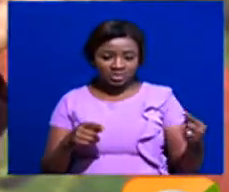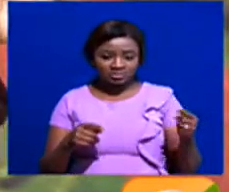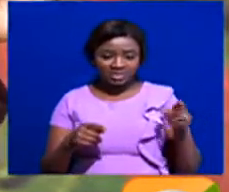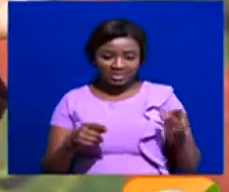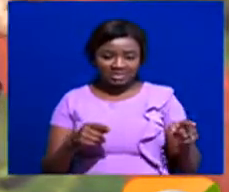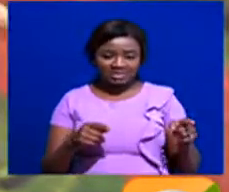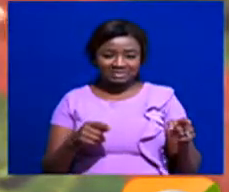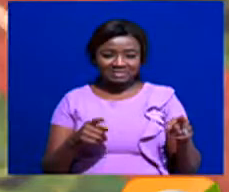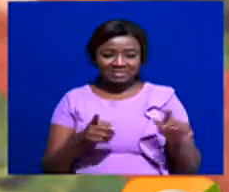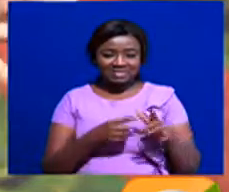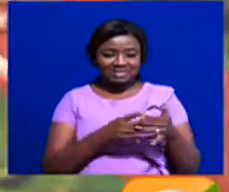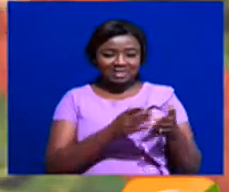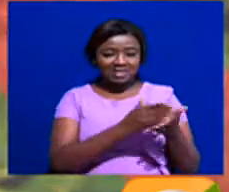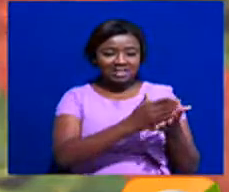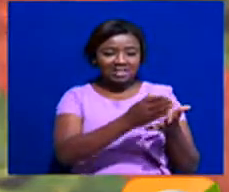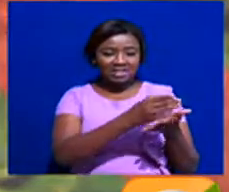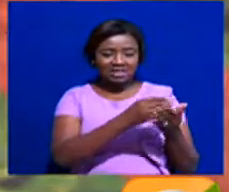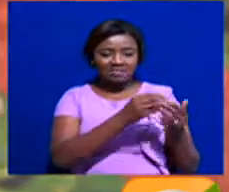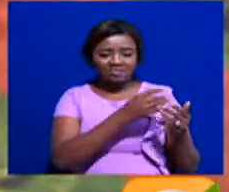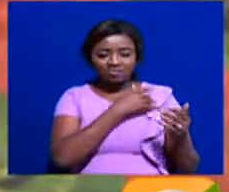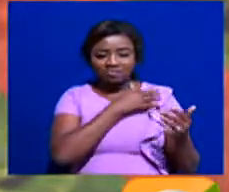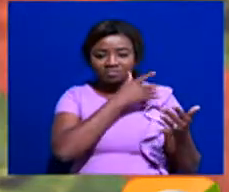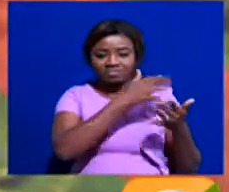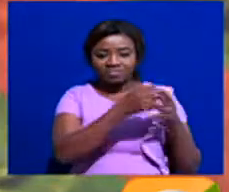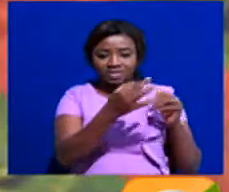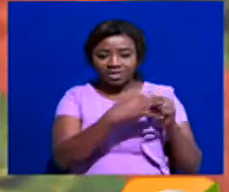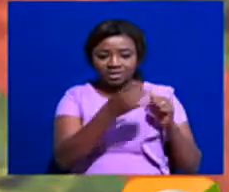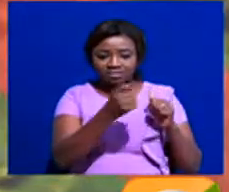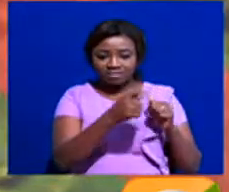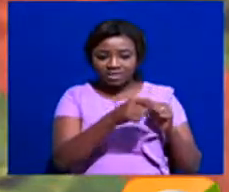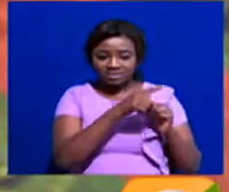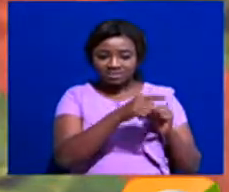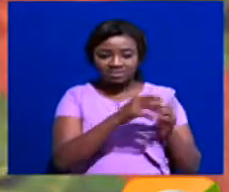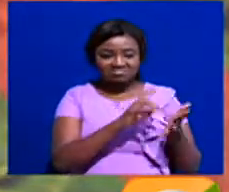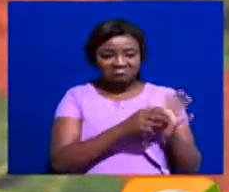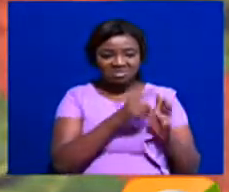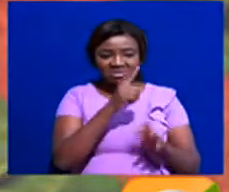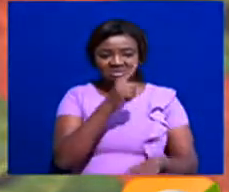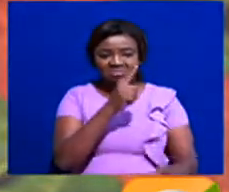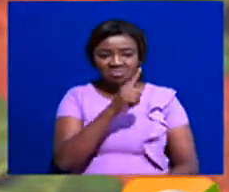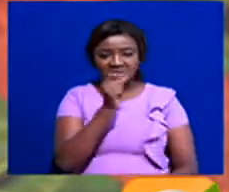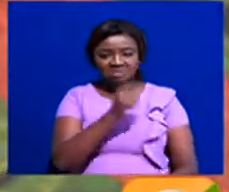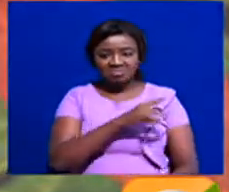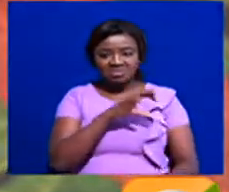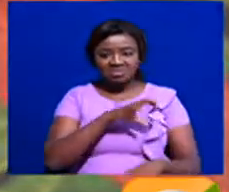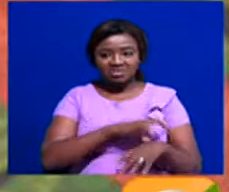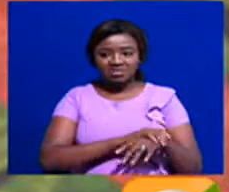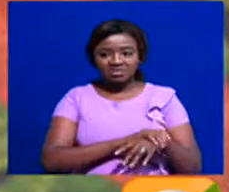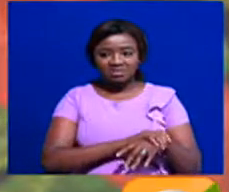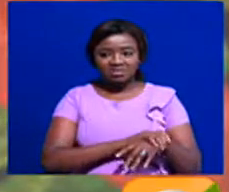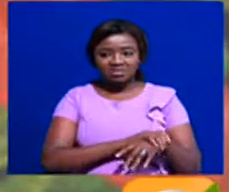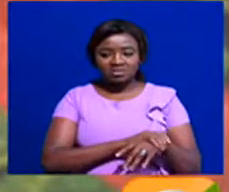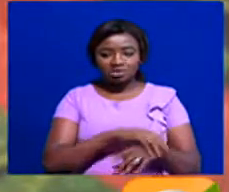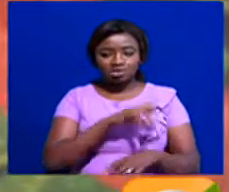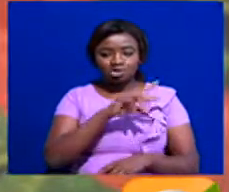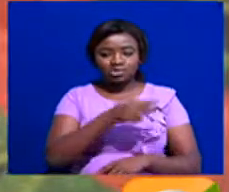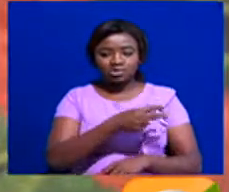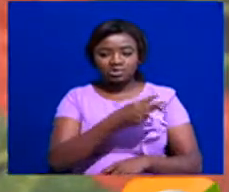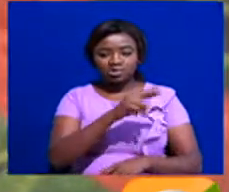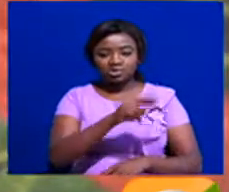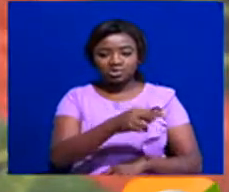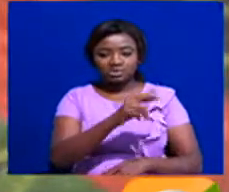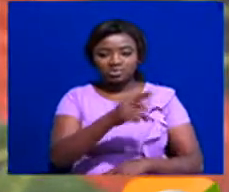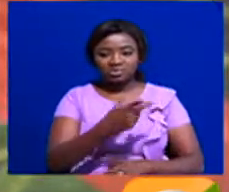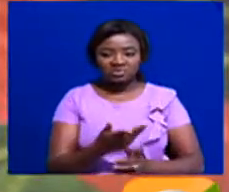it for the 8 months that I say that it takes, you end up getting something like 2,000 per month for the